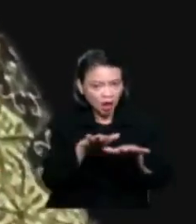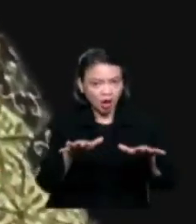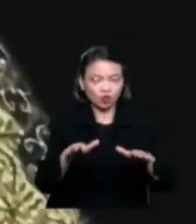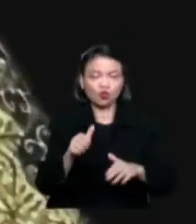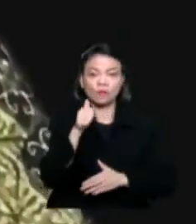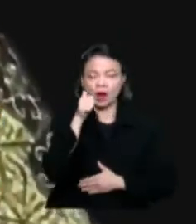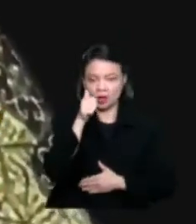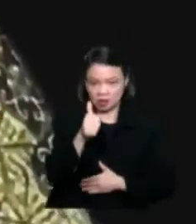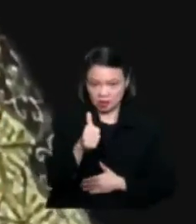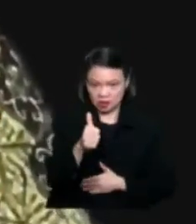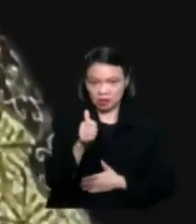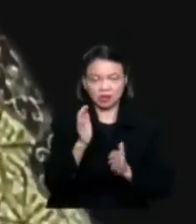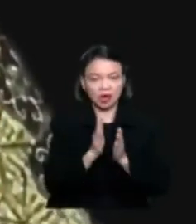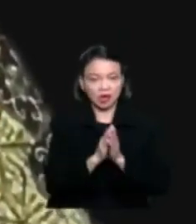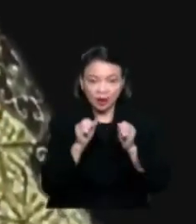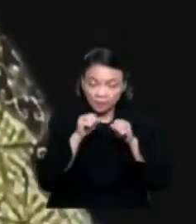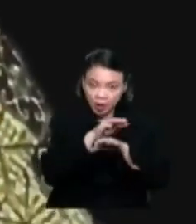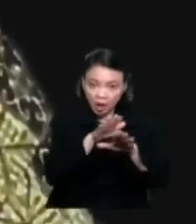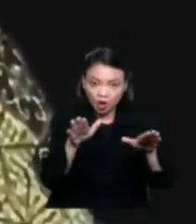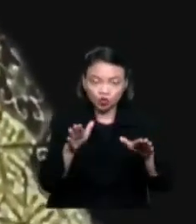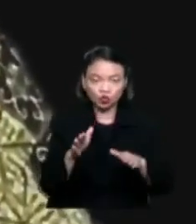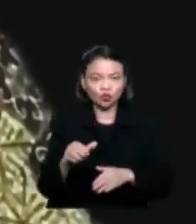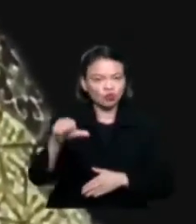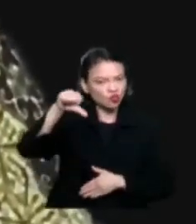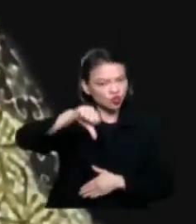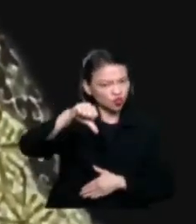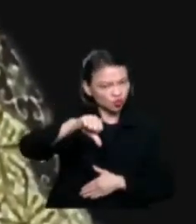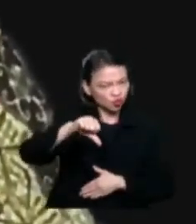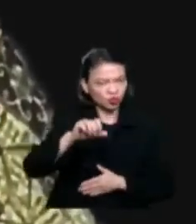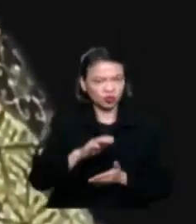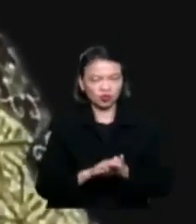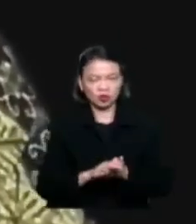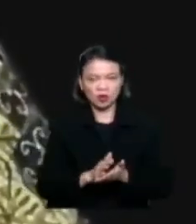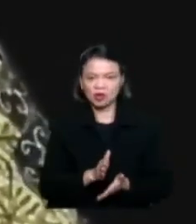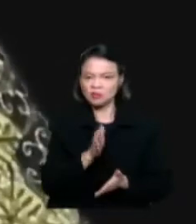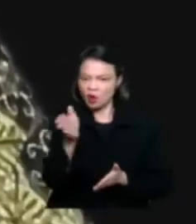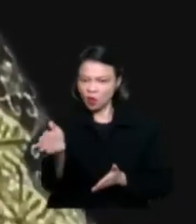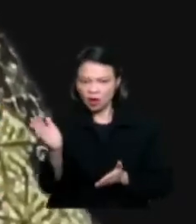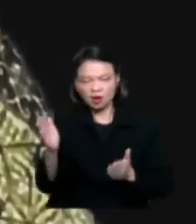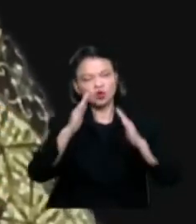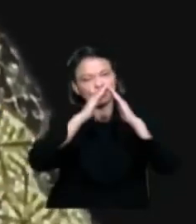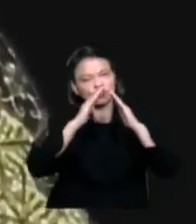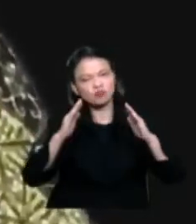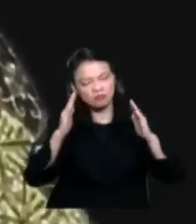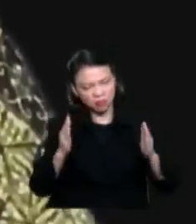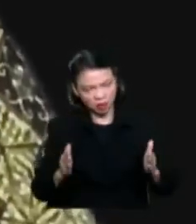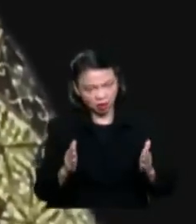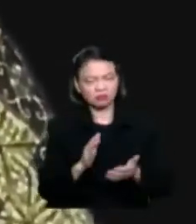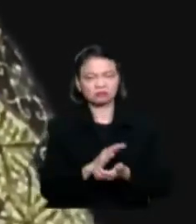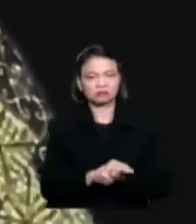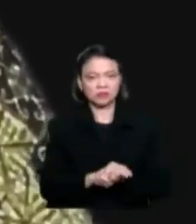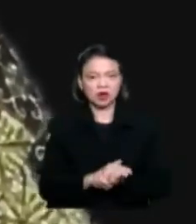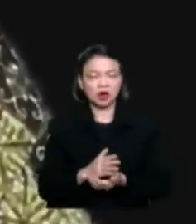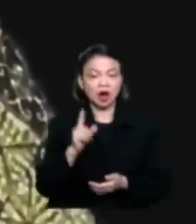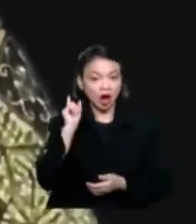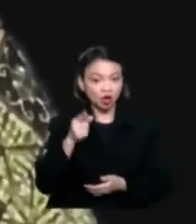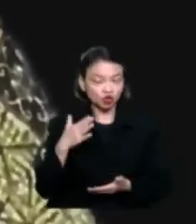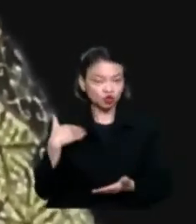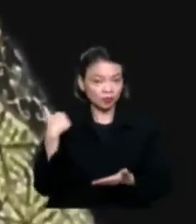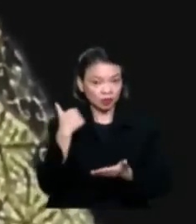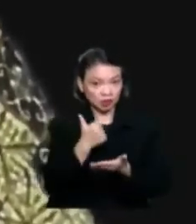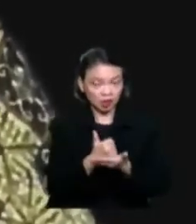important. And another thing is about the regulations. We know that every corner